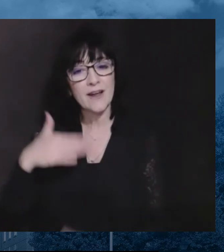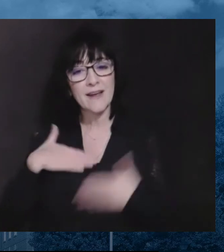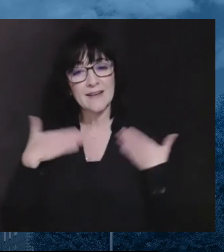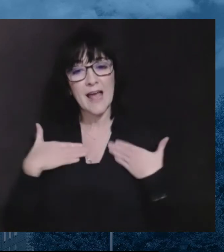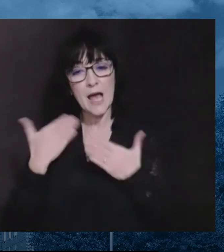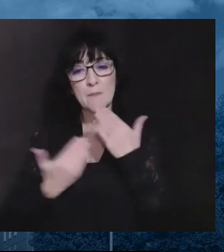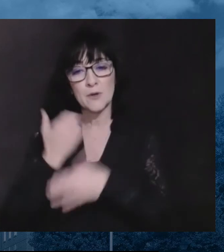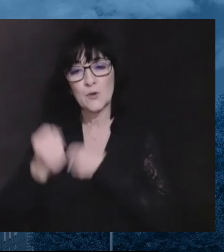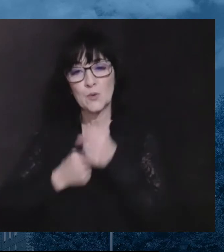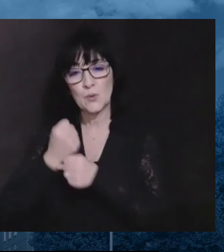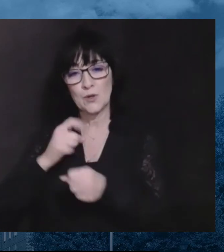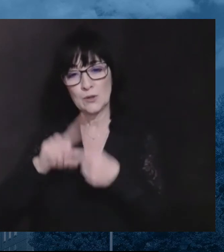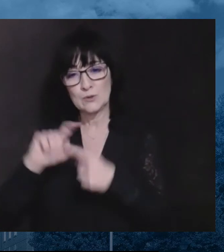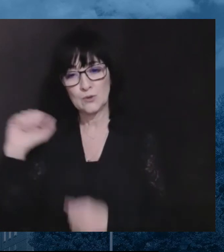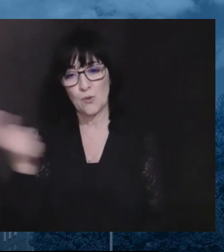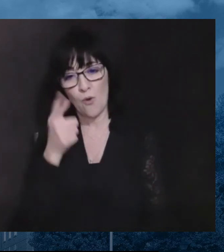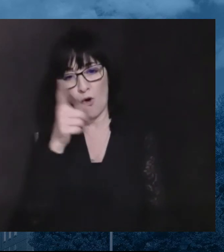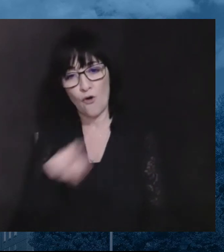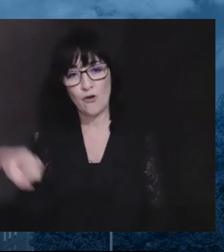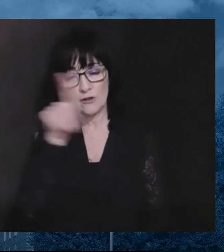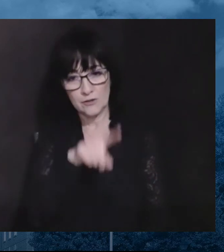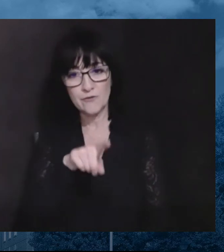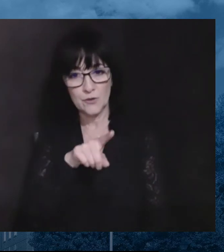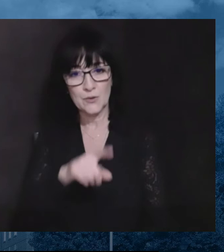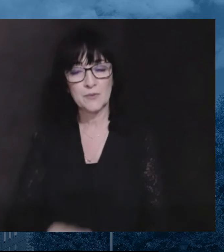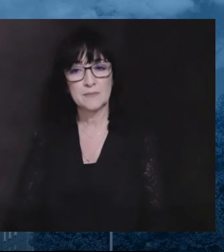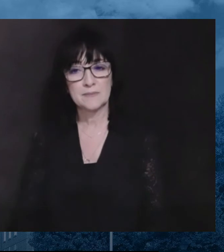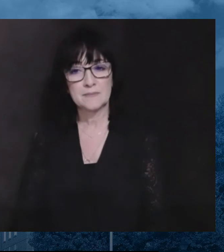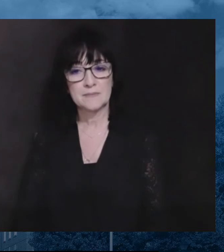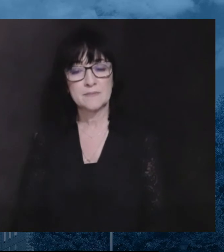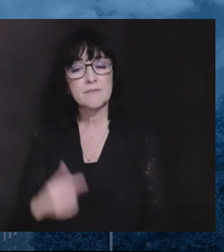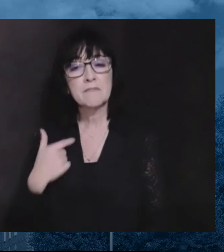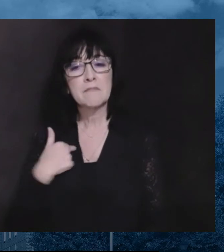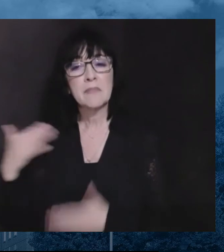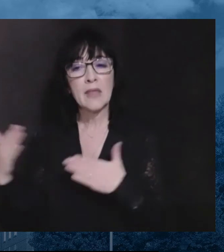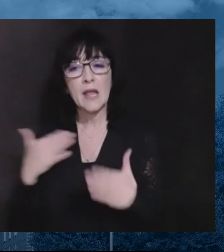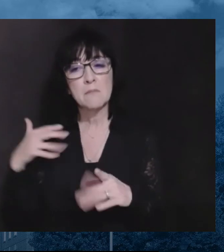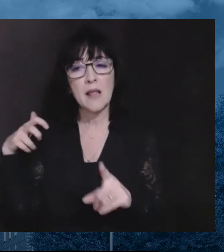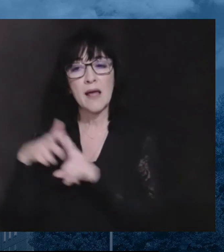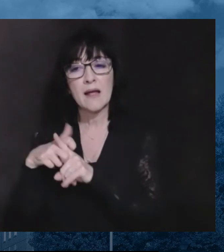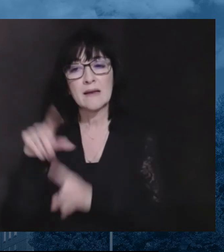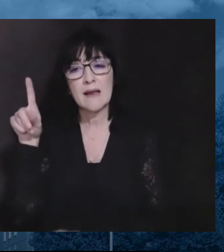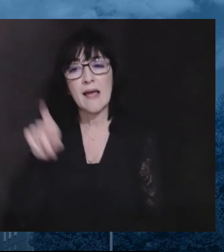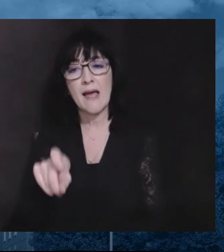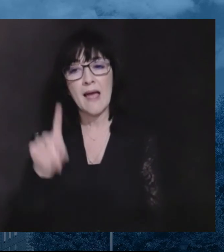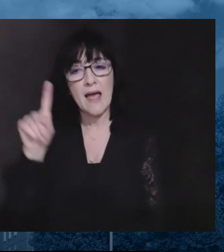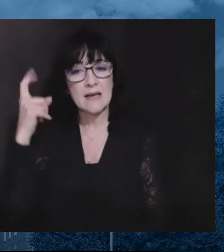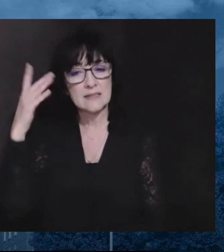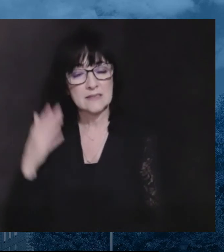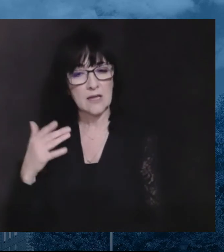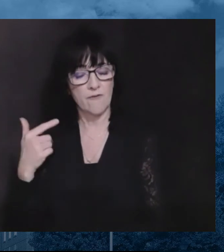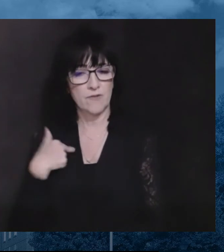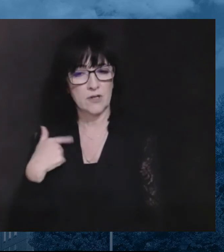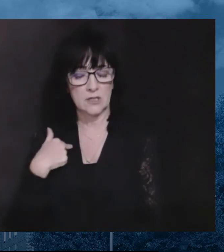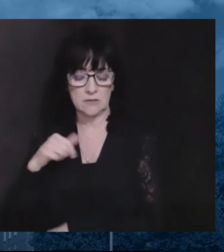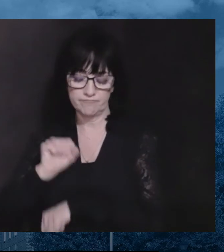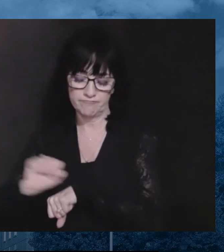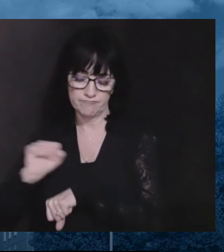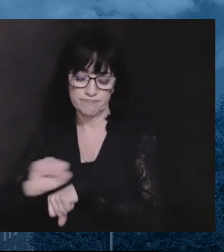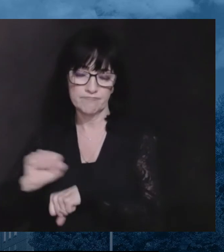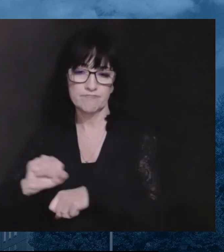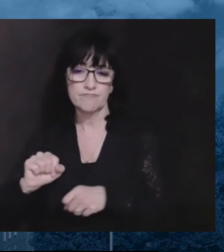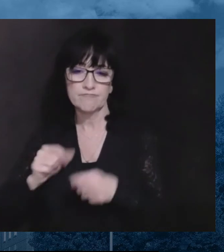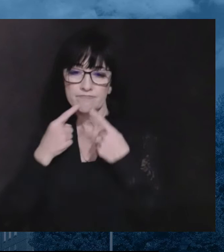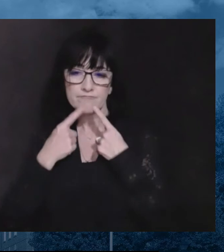I'm going to ask Governor, I am working, on this story